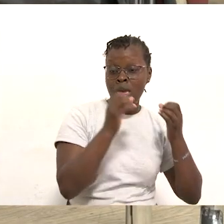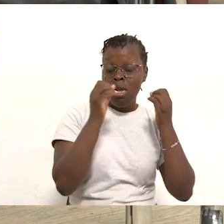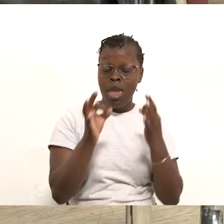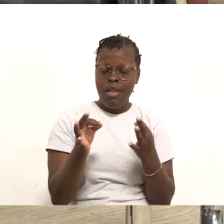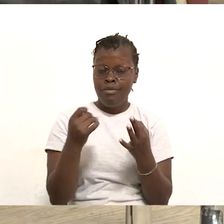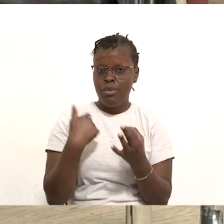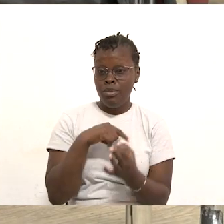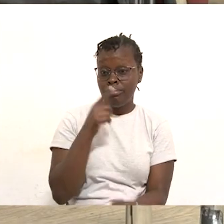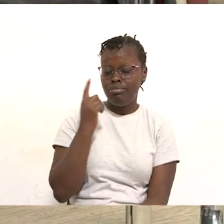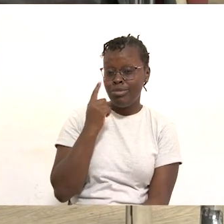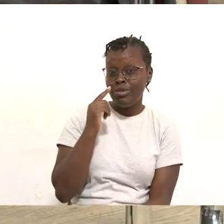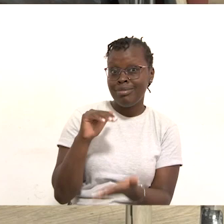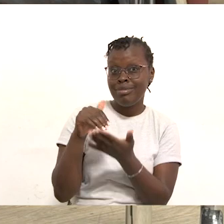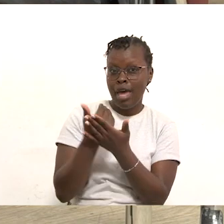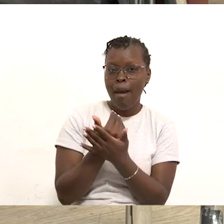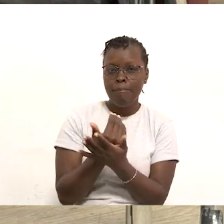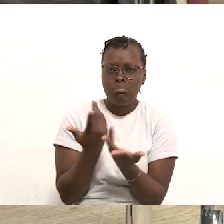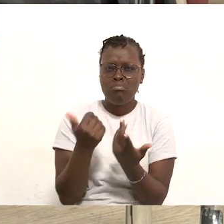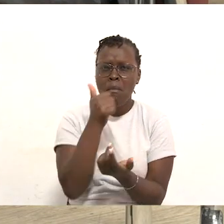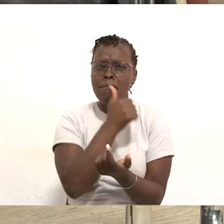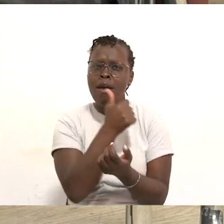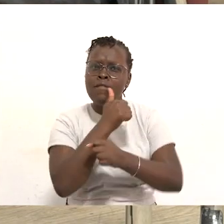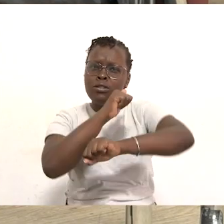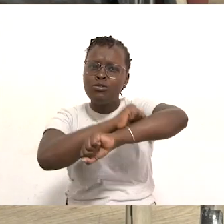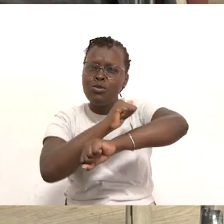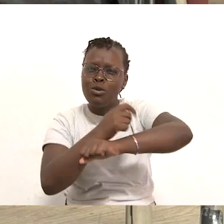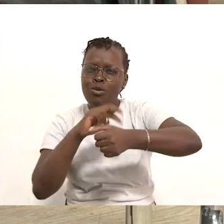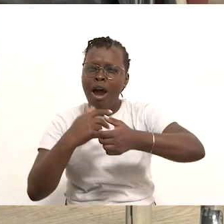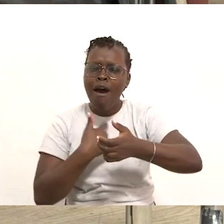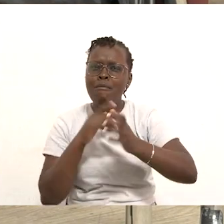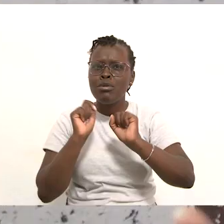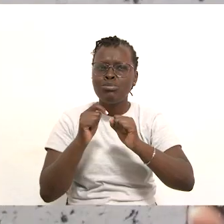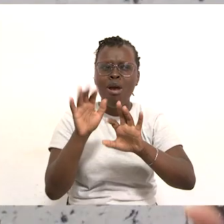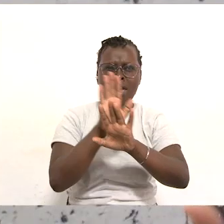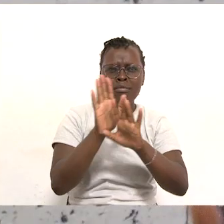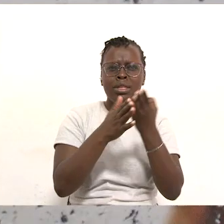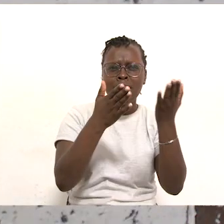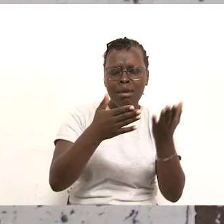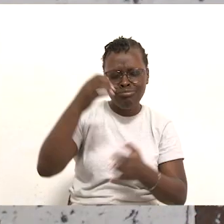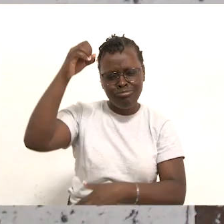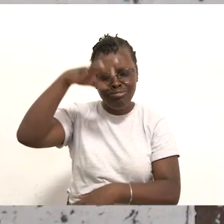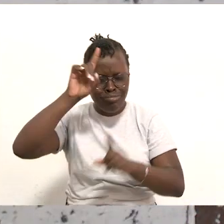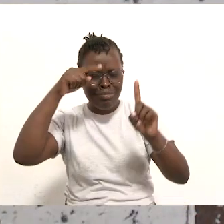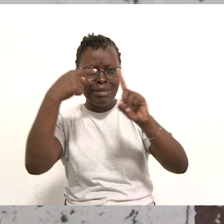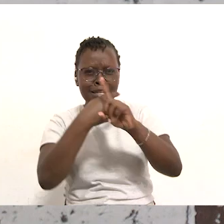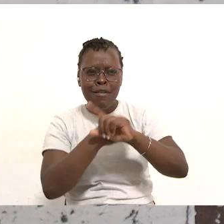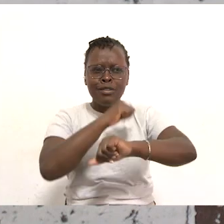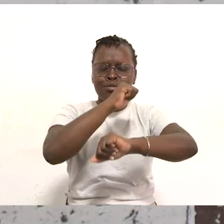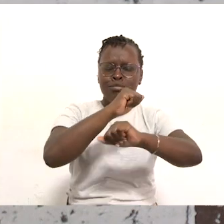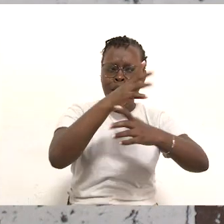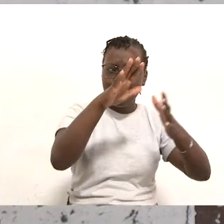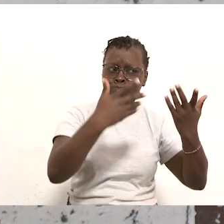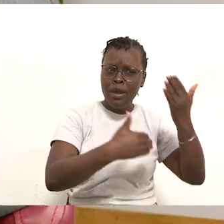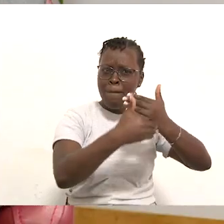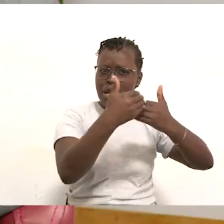example, at some of the privileged schools, they've been able to share content within themselves. But what happens to the schools in